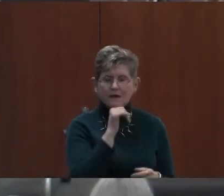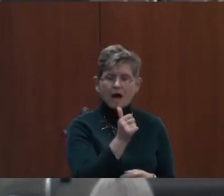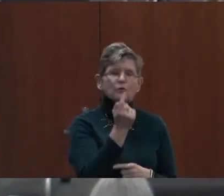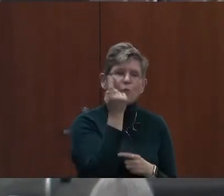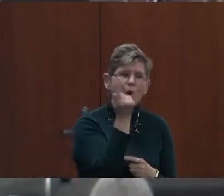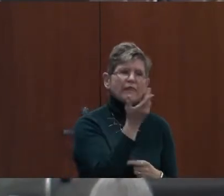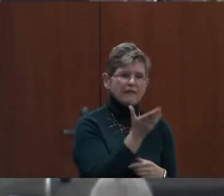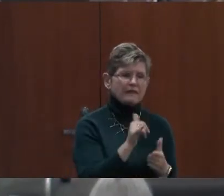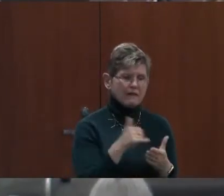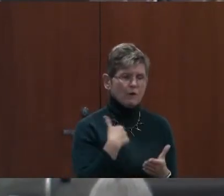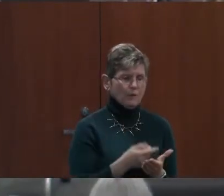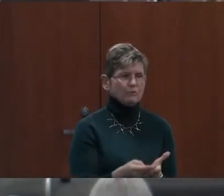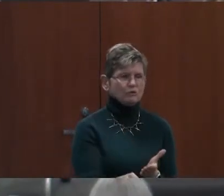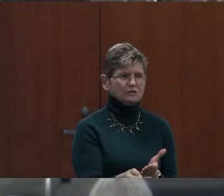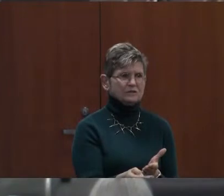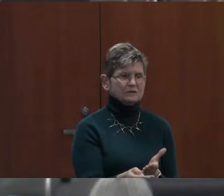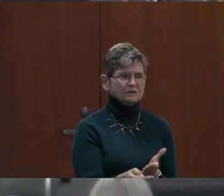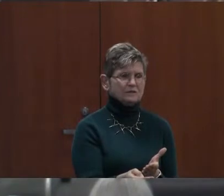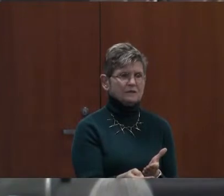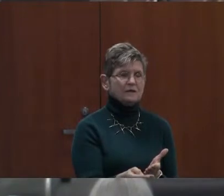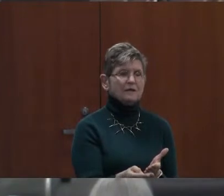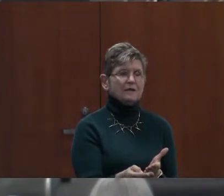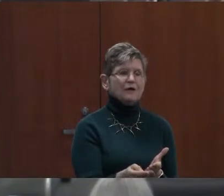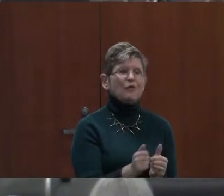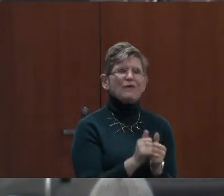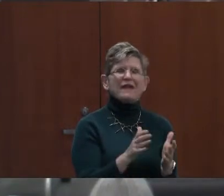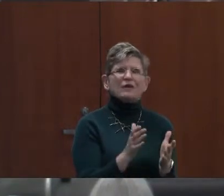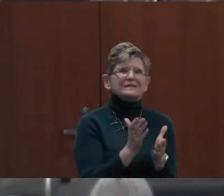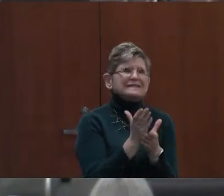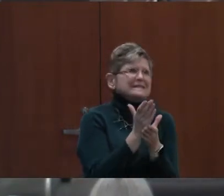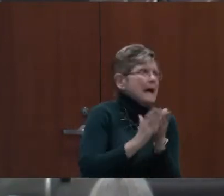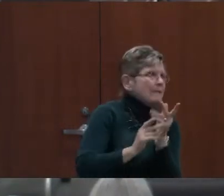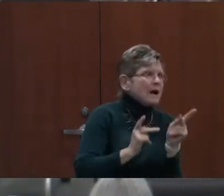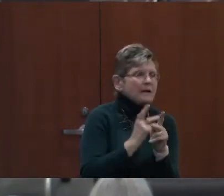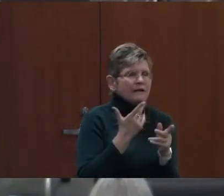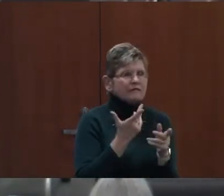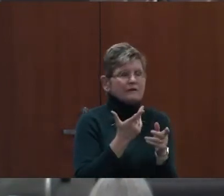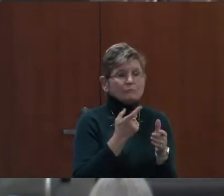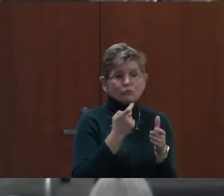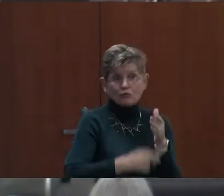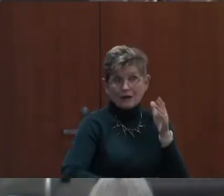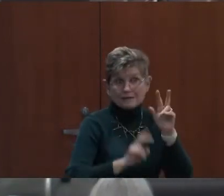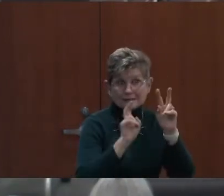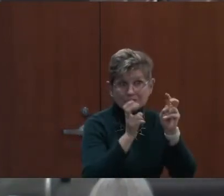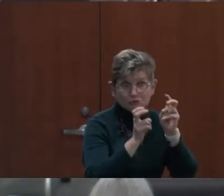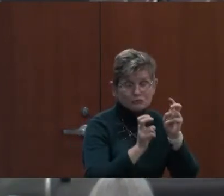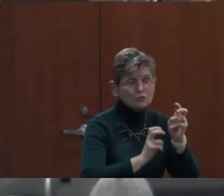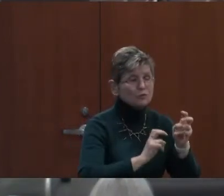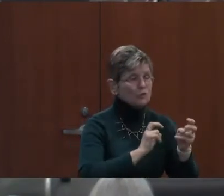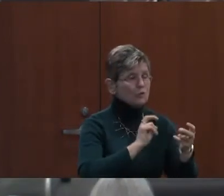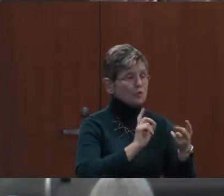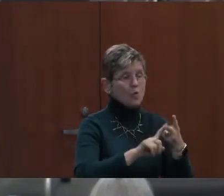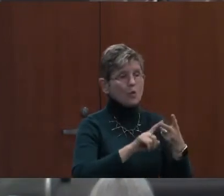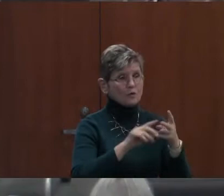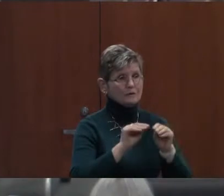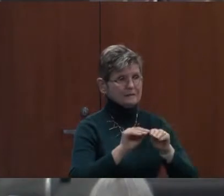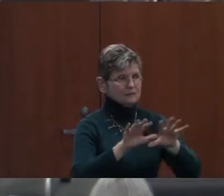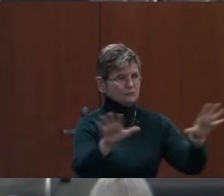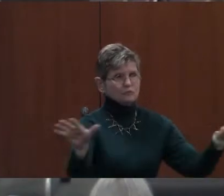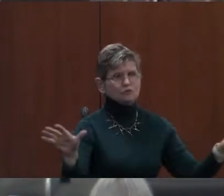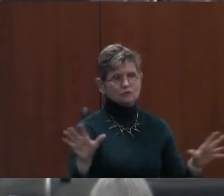thing that we've purchased that hasn't had some sort of either pricing issue or distribution